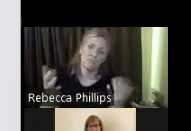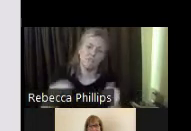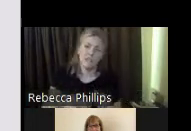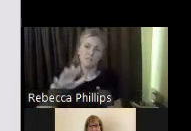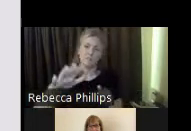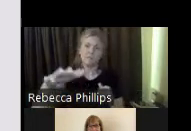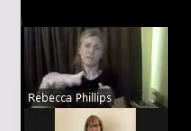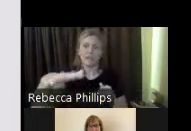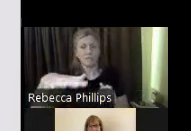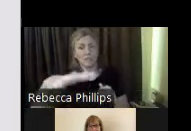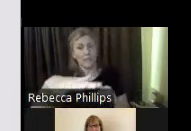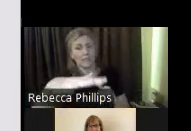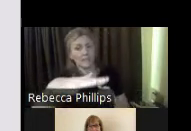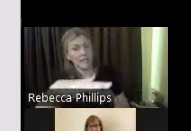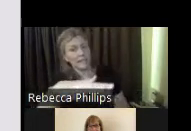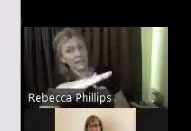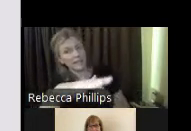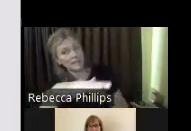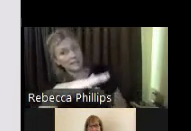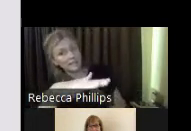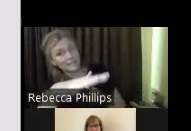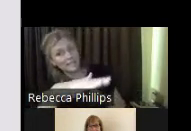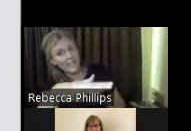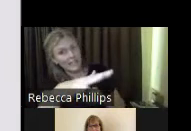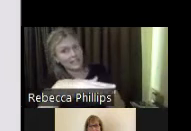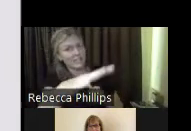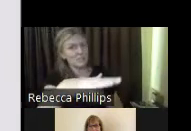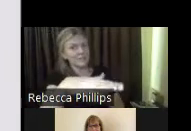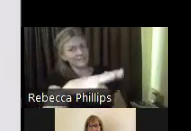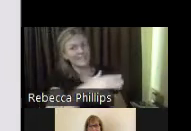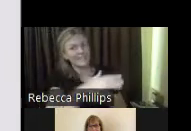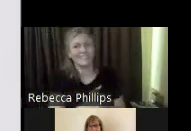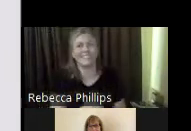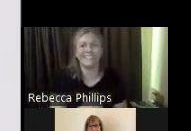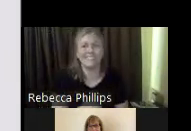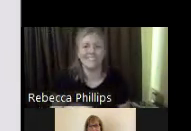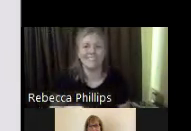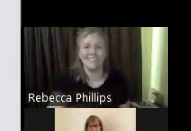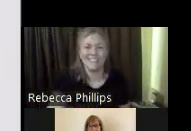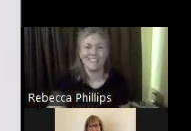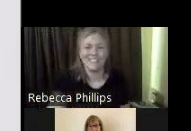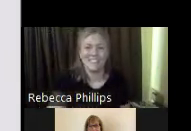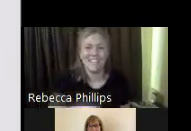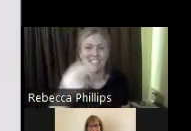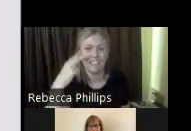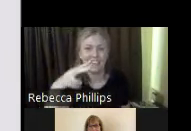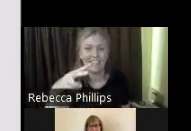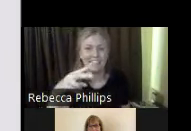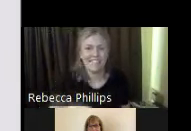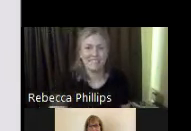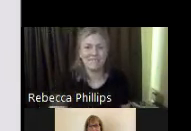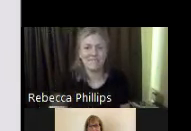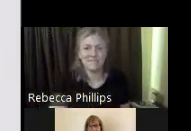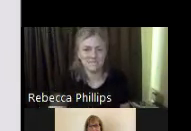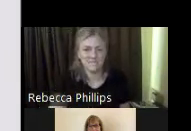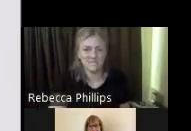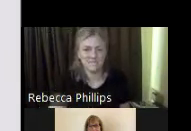too. But mostly, like, I'll do like a side thing, like, excuse me, over to the side, just so then they can